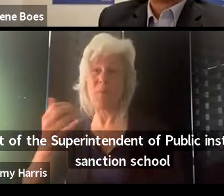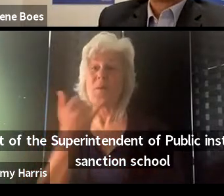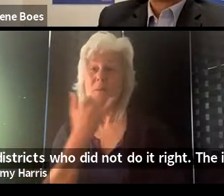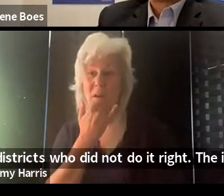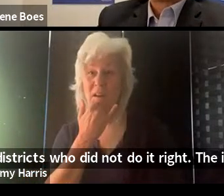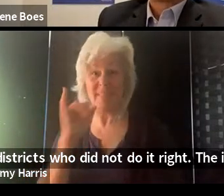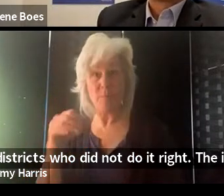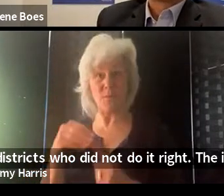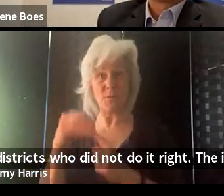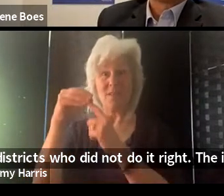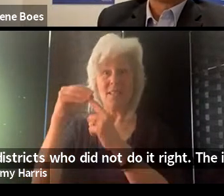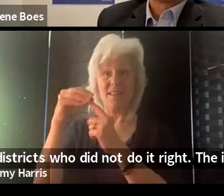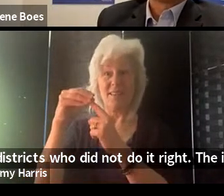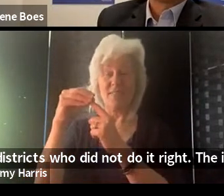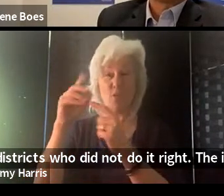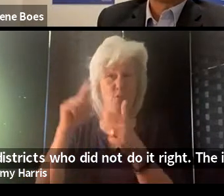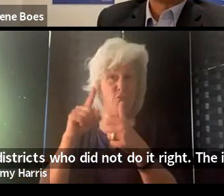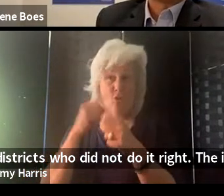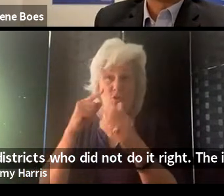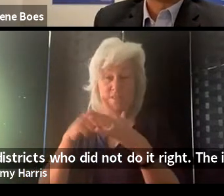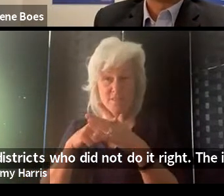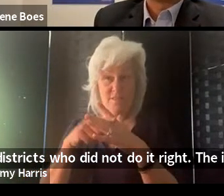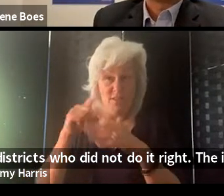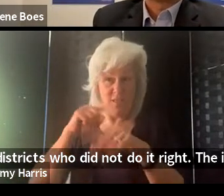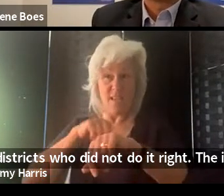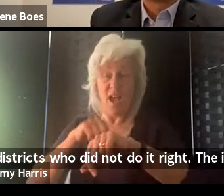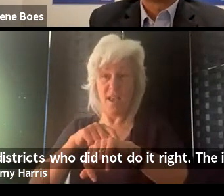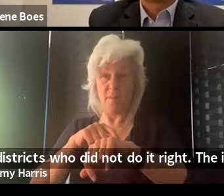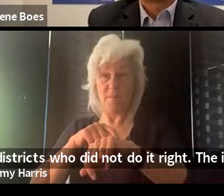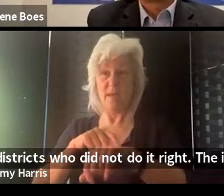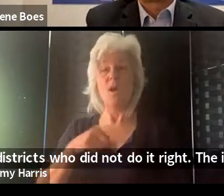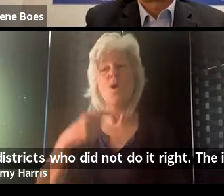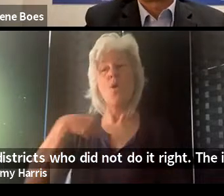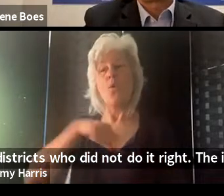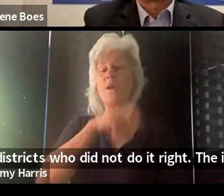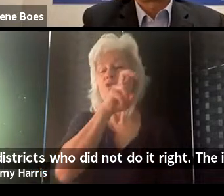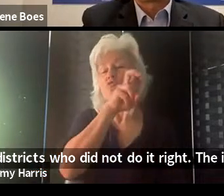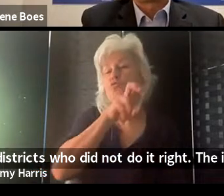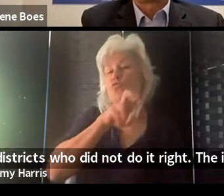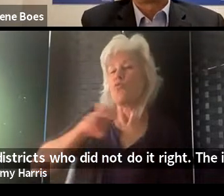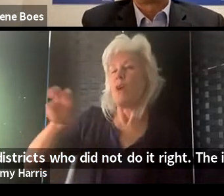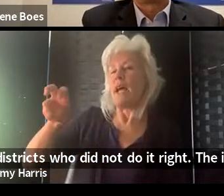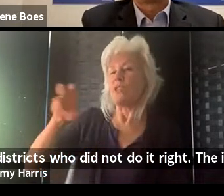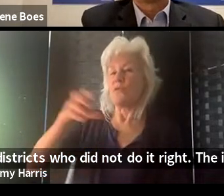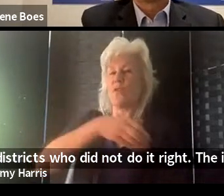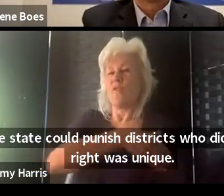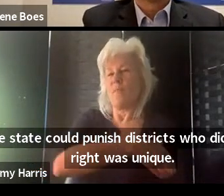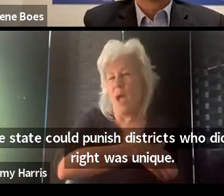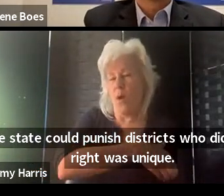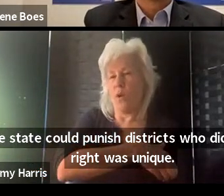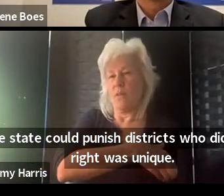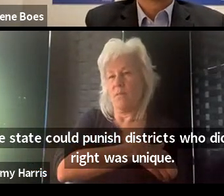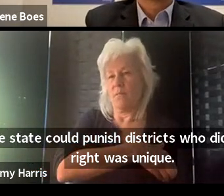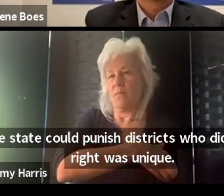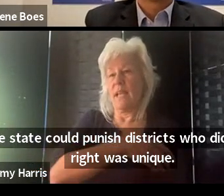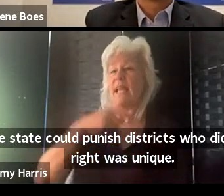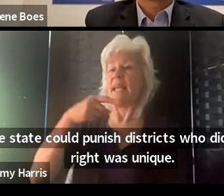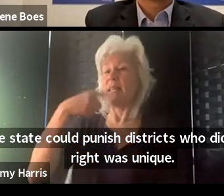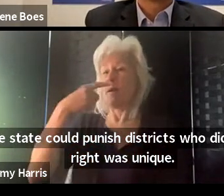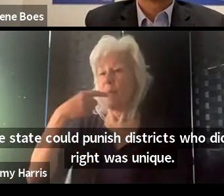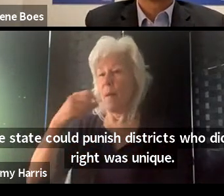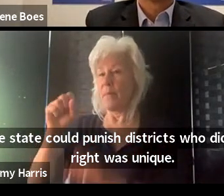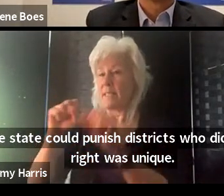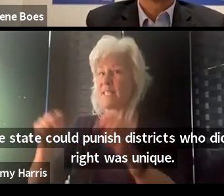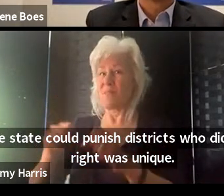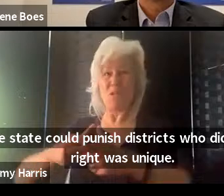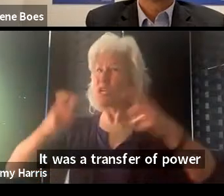unique. It was a transfer of power in the public education system on a